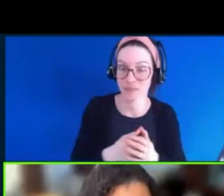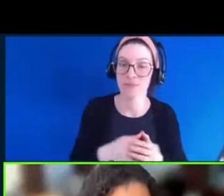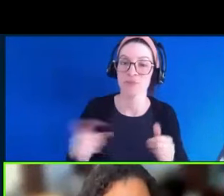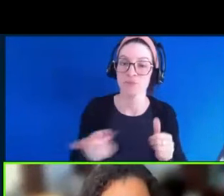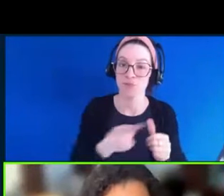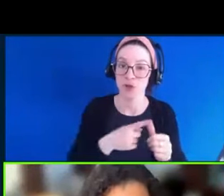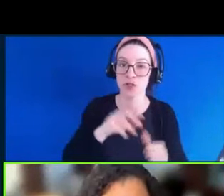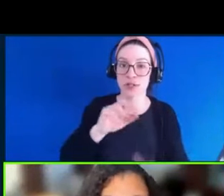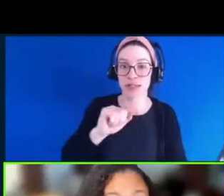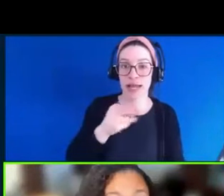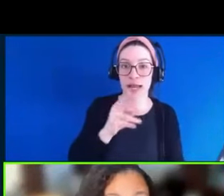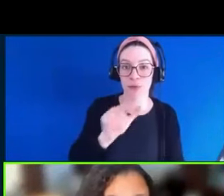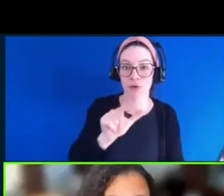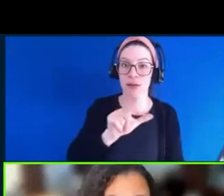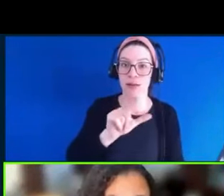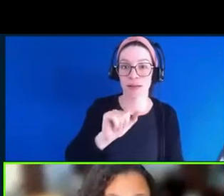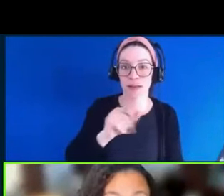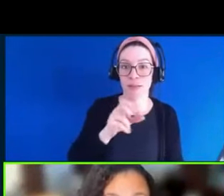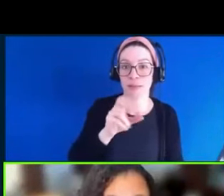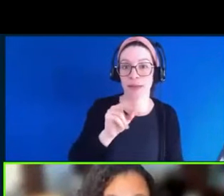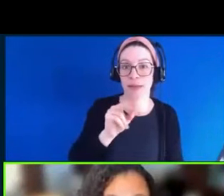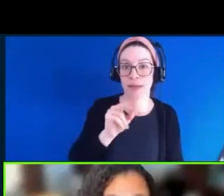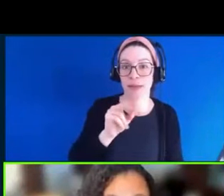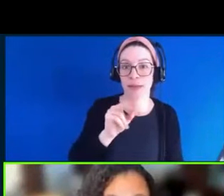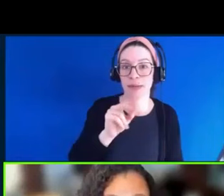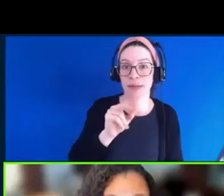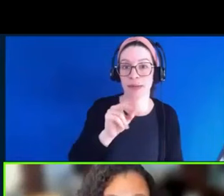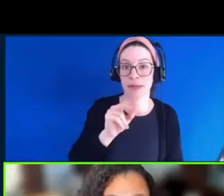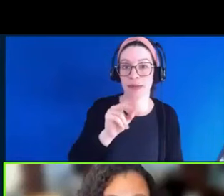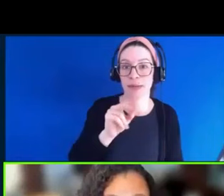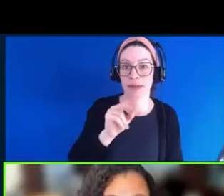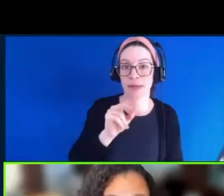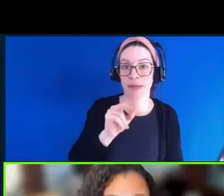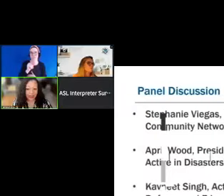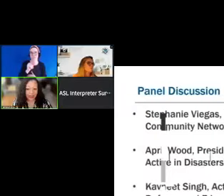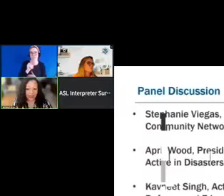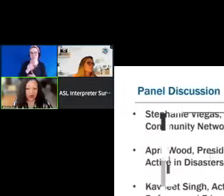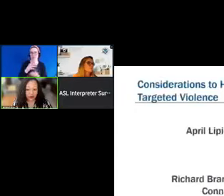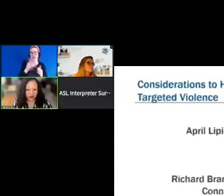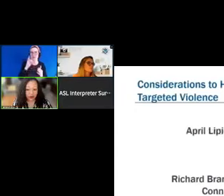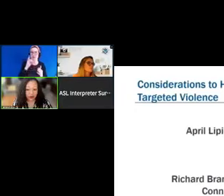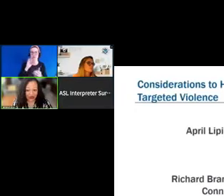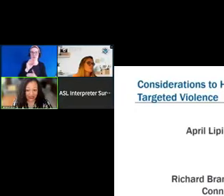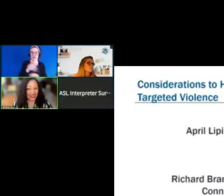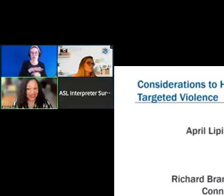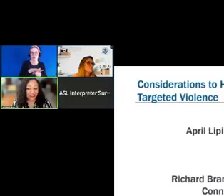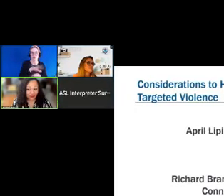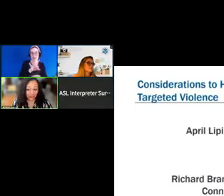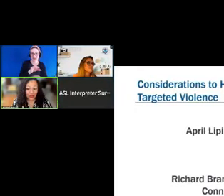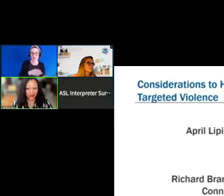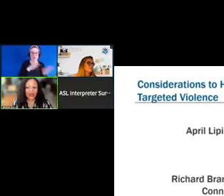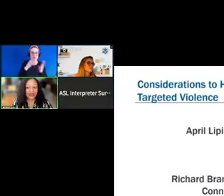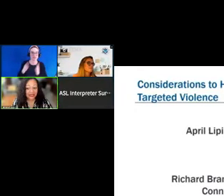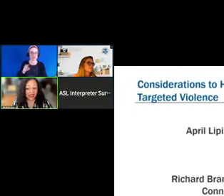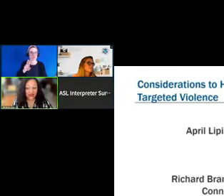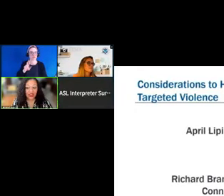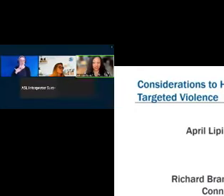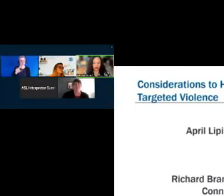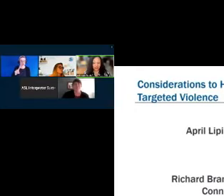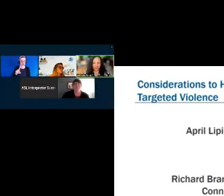April Lipinski. She's the Massacre Lead for FEMA Region 8. As well, we'll hear from Richard Brannigan. He's the